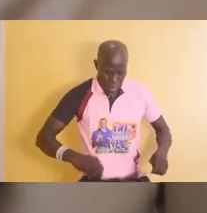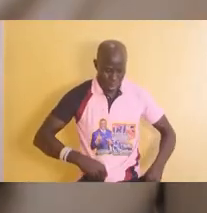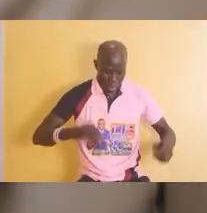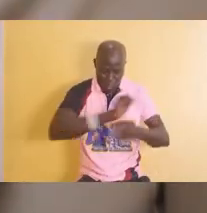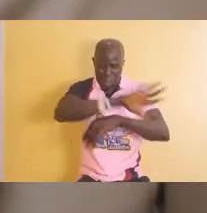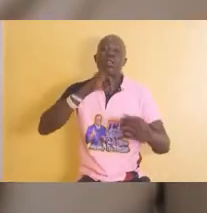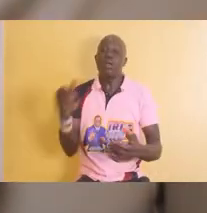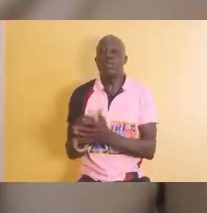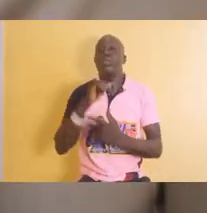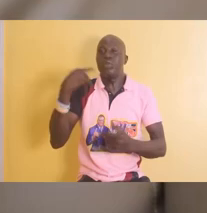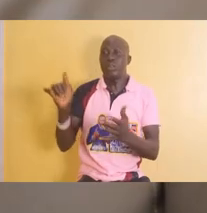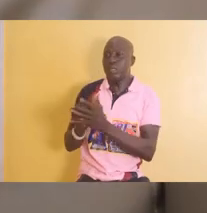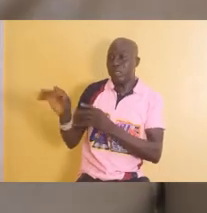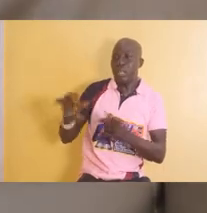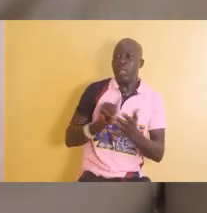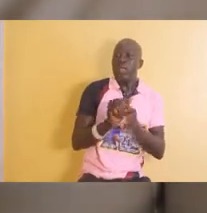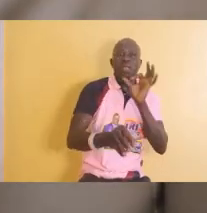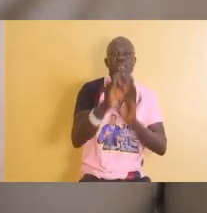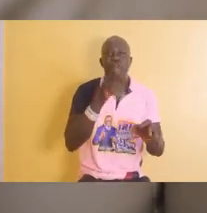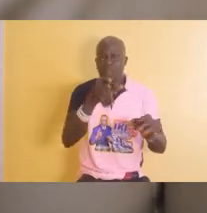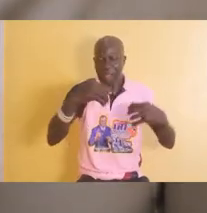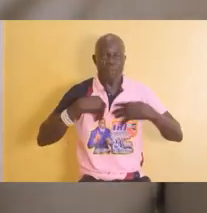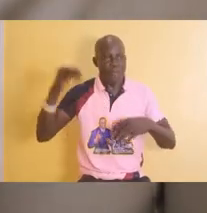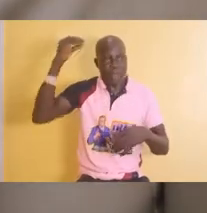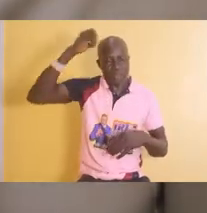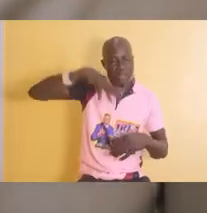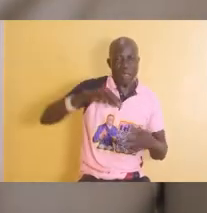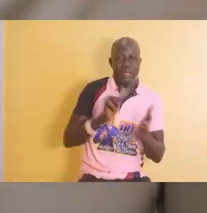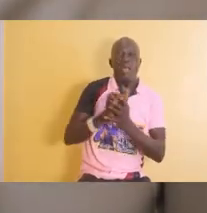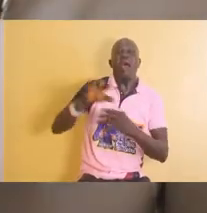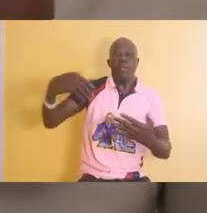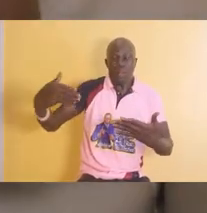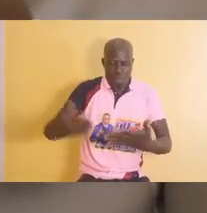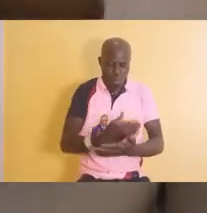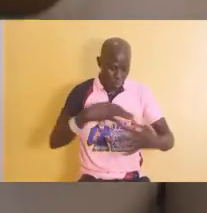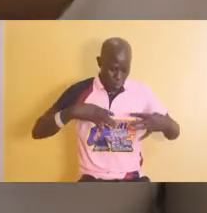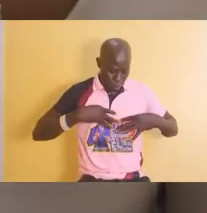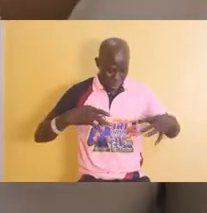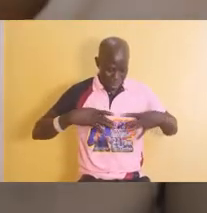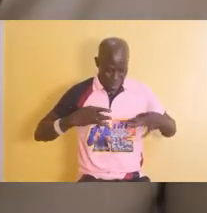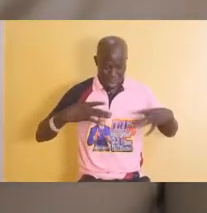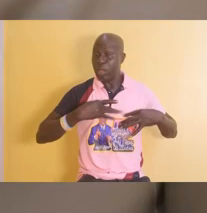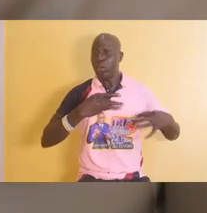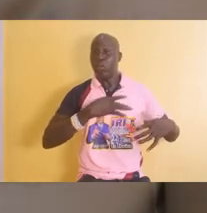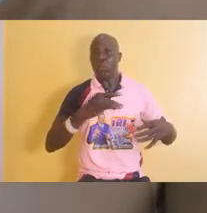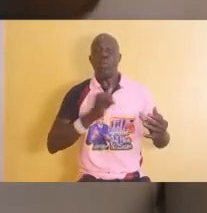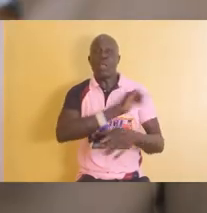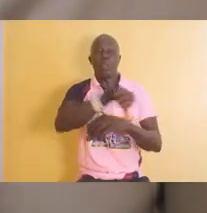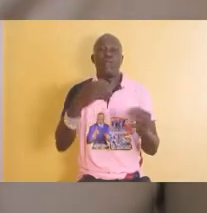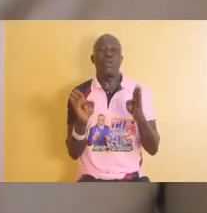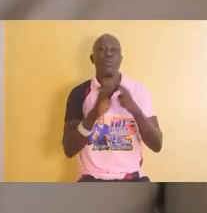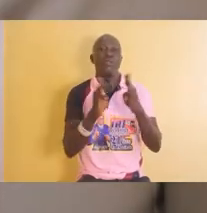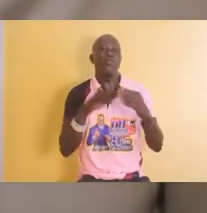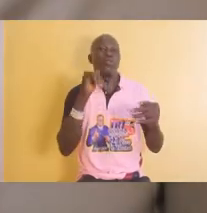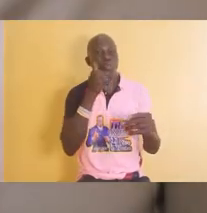everybody will be wearing white clothes yes ki se da but what about new ore of fe aso fufu only ko wo that's what for the pade